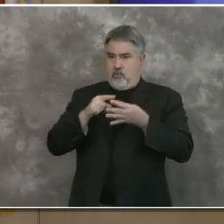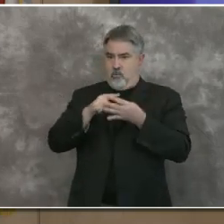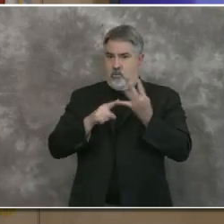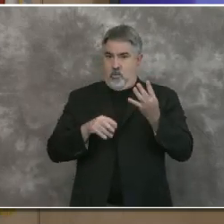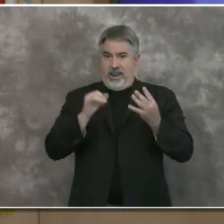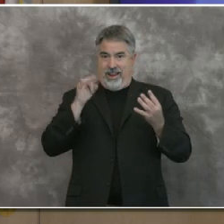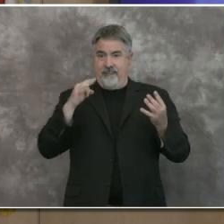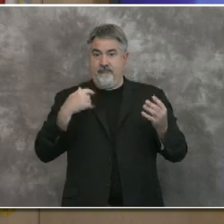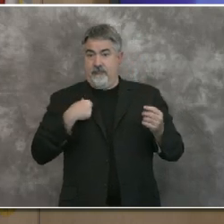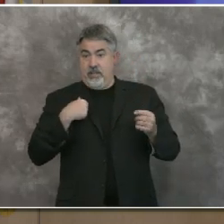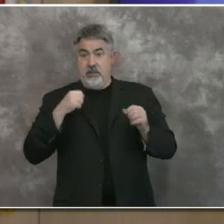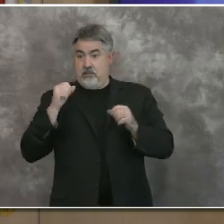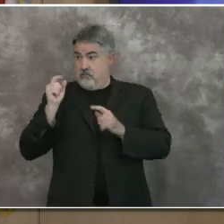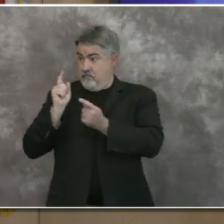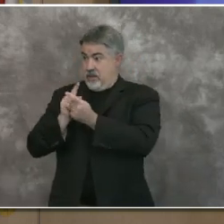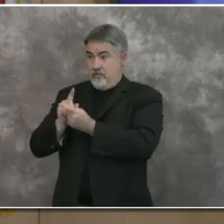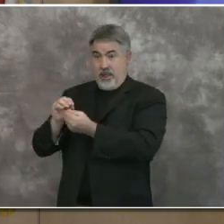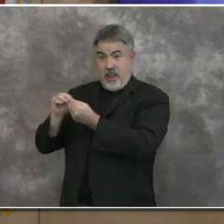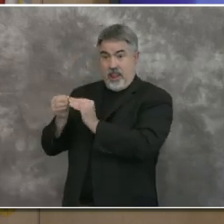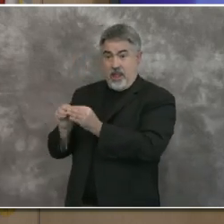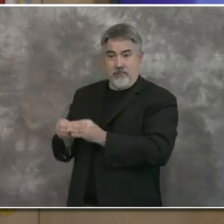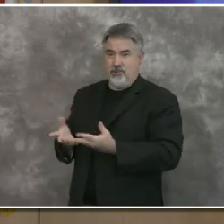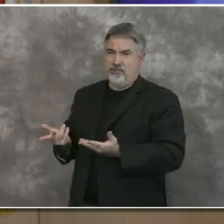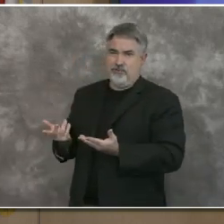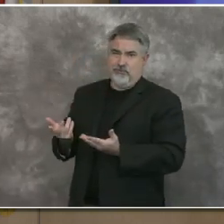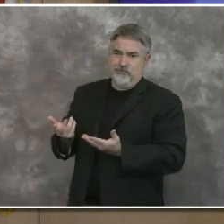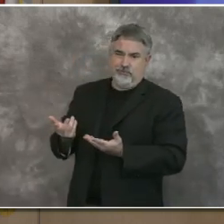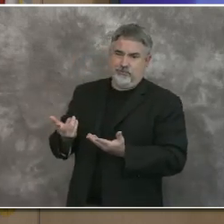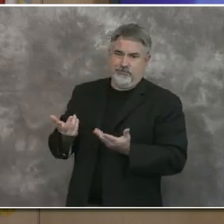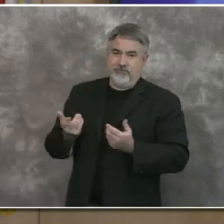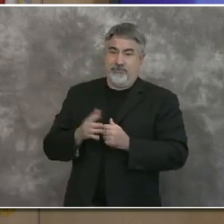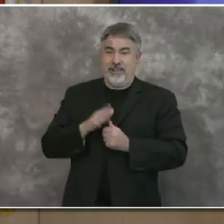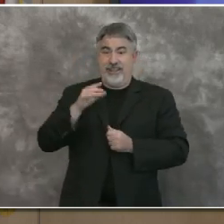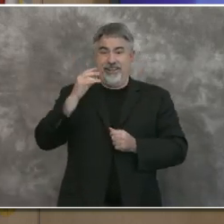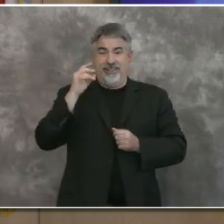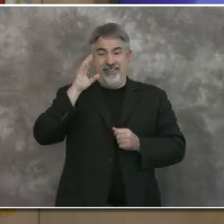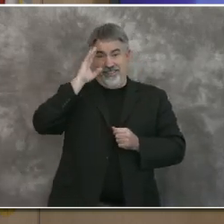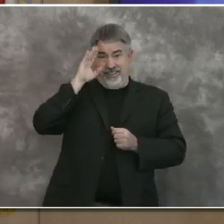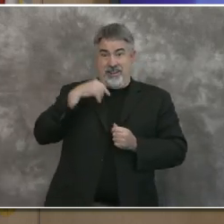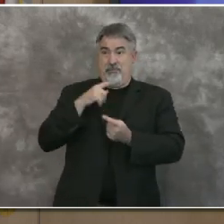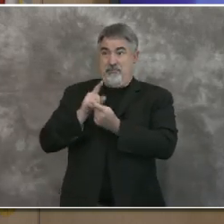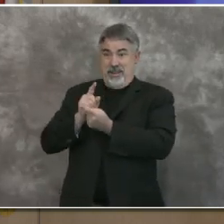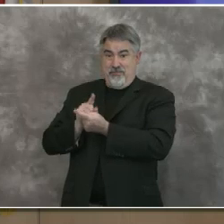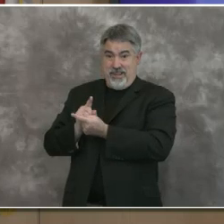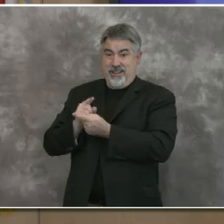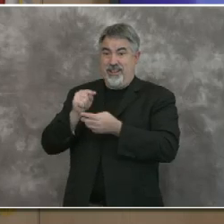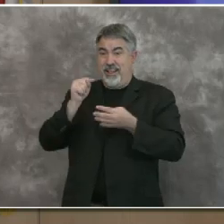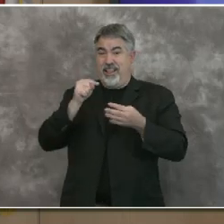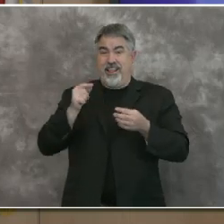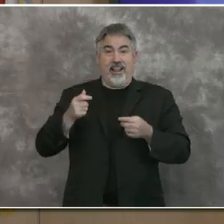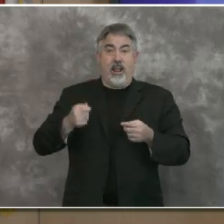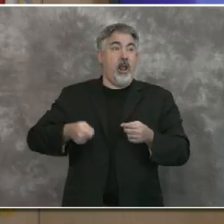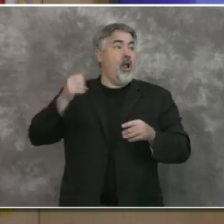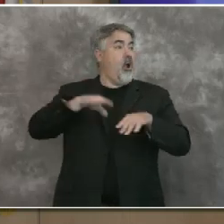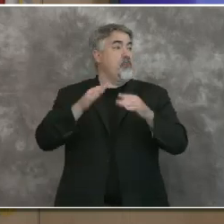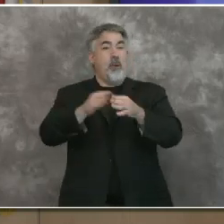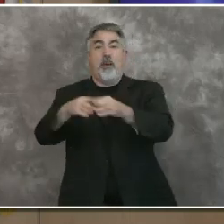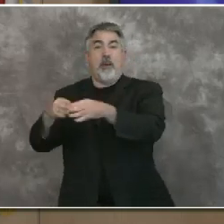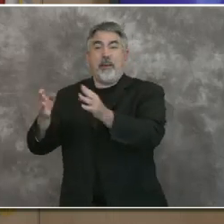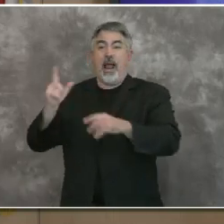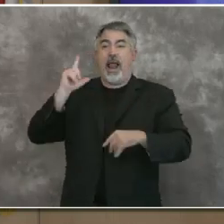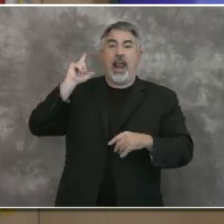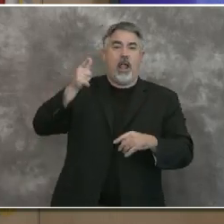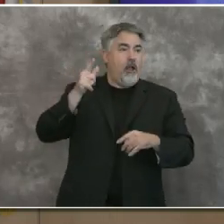But let's be clear, even if we succeed with this effort, it won't be like flipping a switch or touching a dial or pushing a